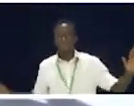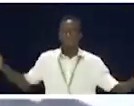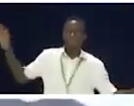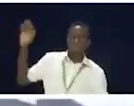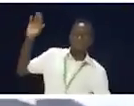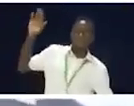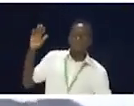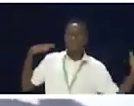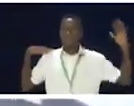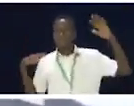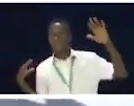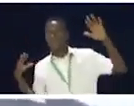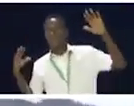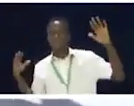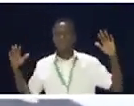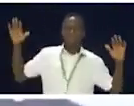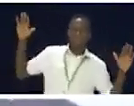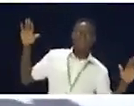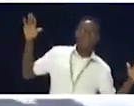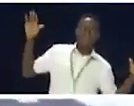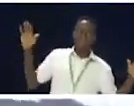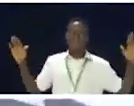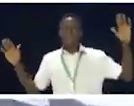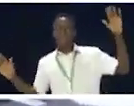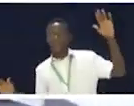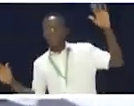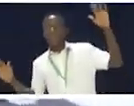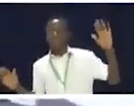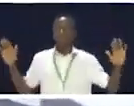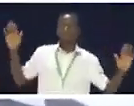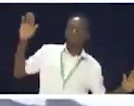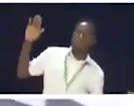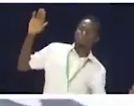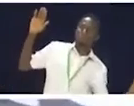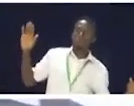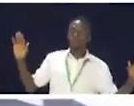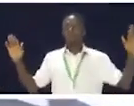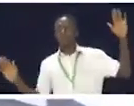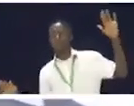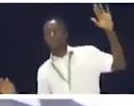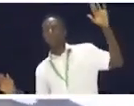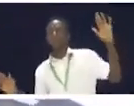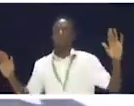ba iya ka munkawo go iya o.